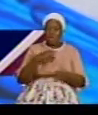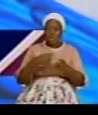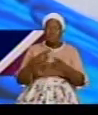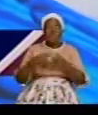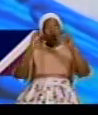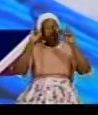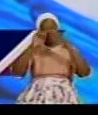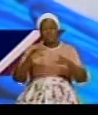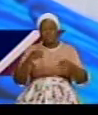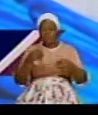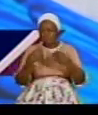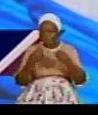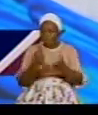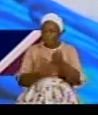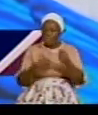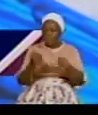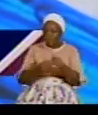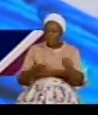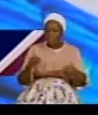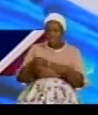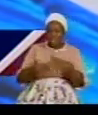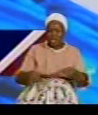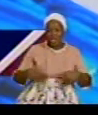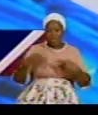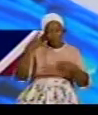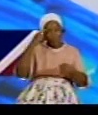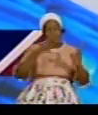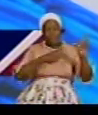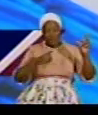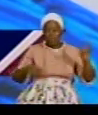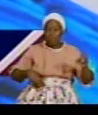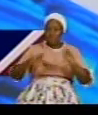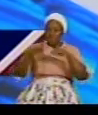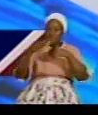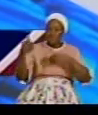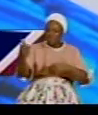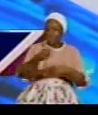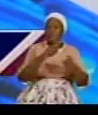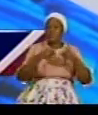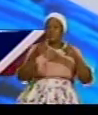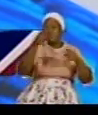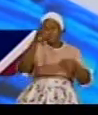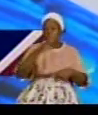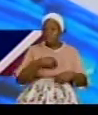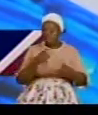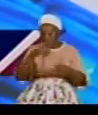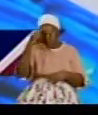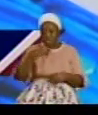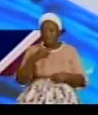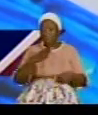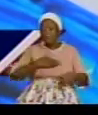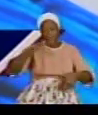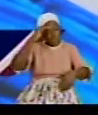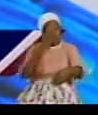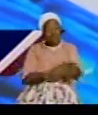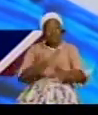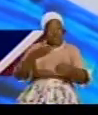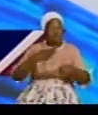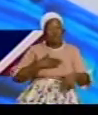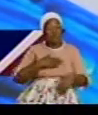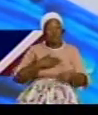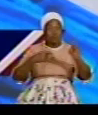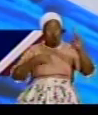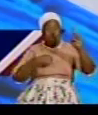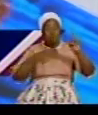in life unto God. Give yourself to God. He says, my son, give me thine heart. Let's leave all that kind